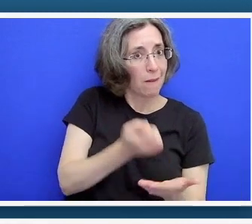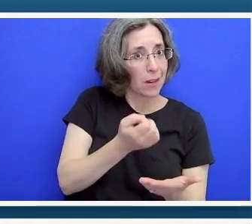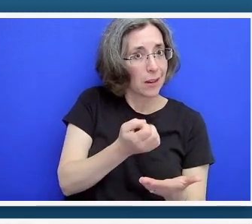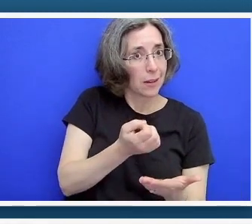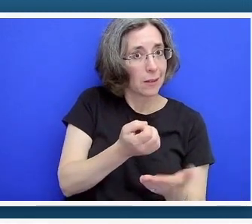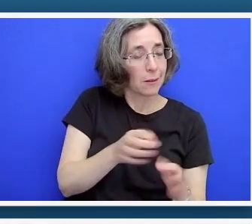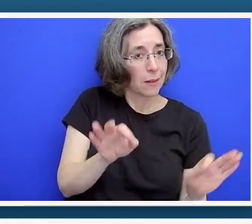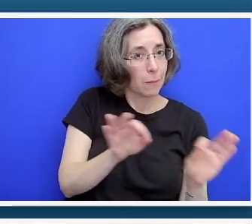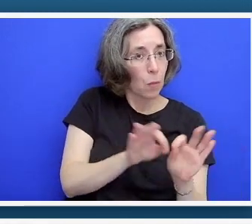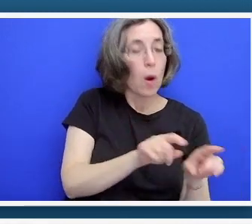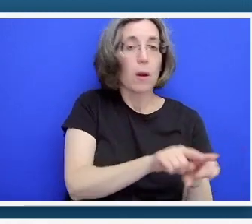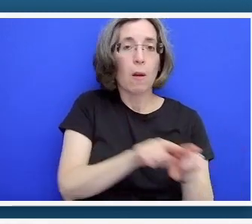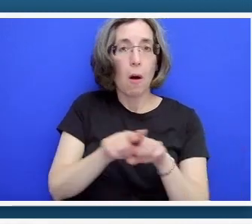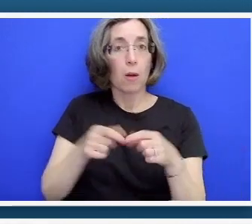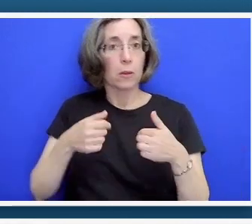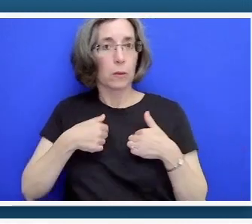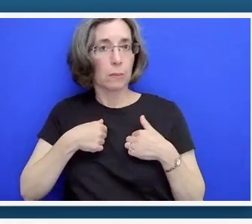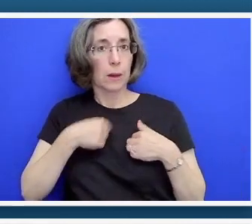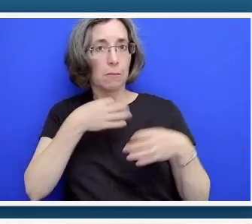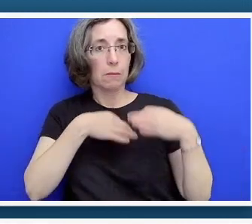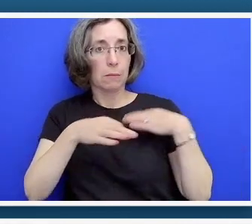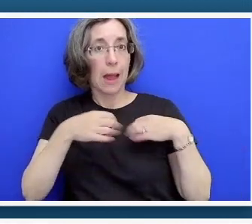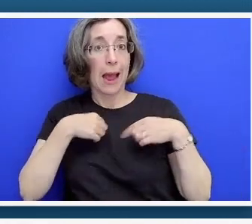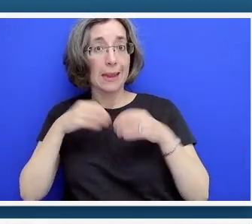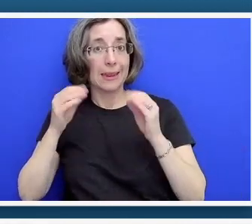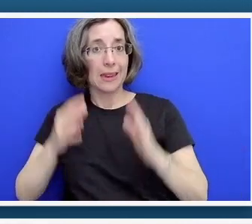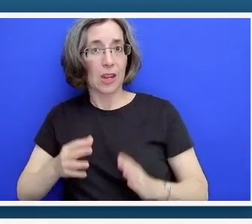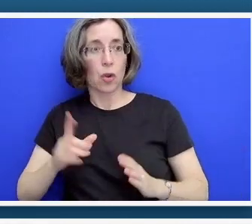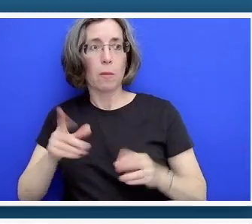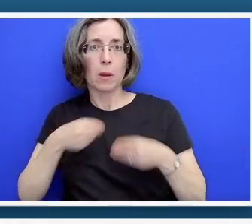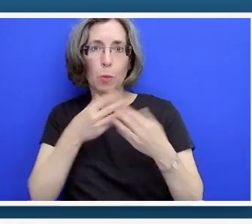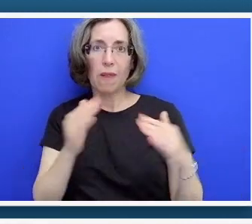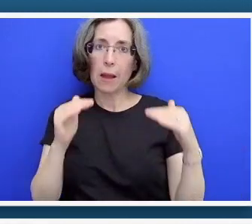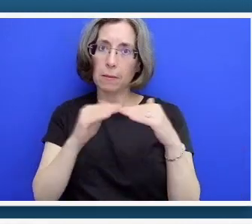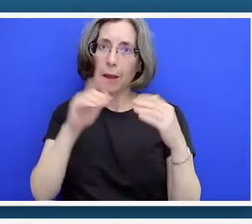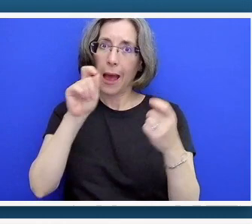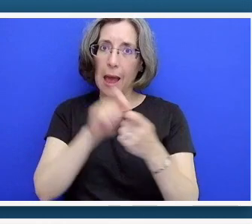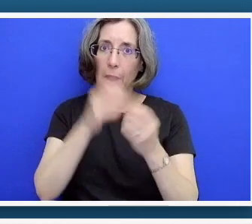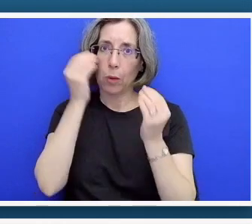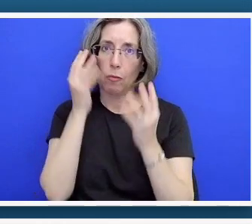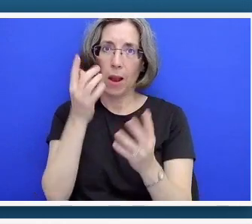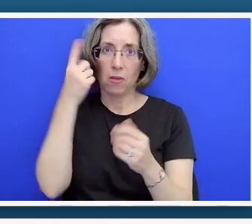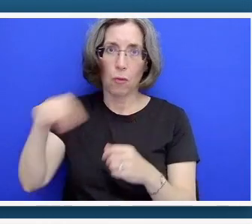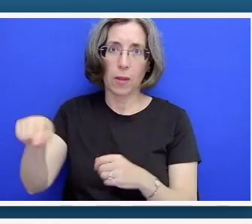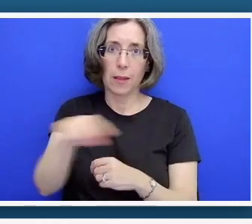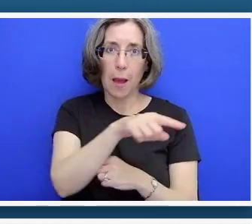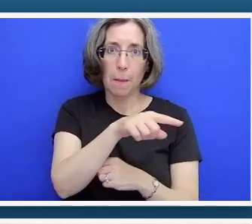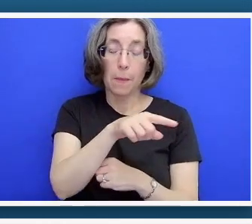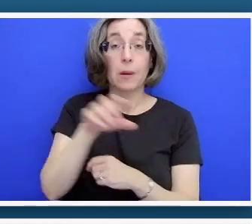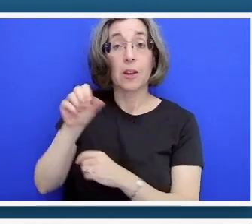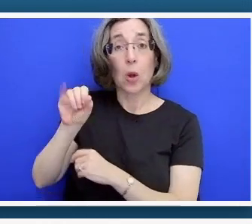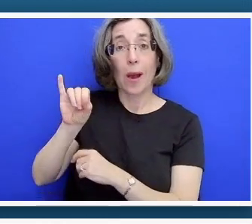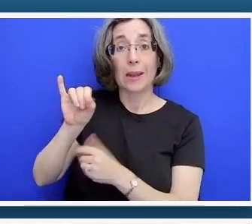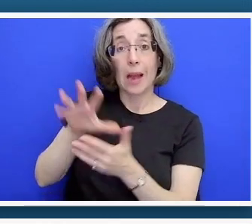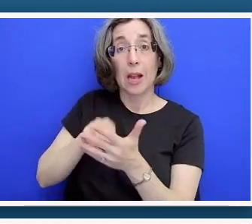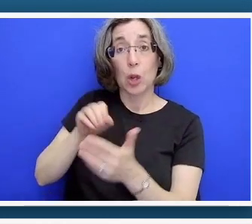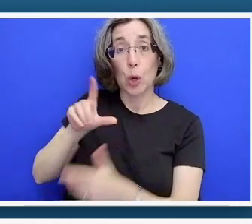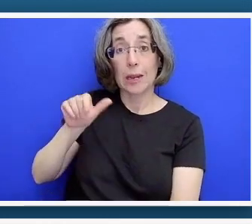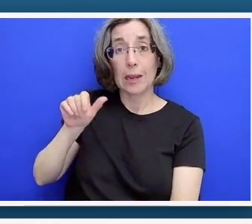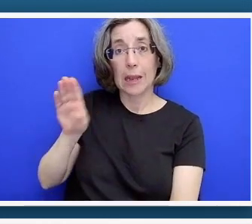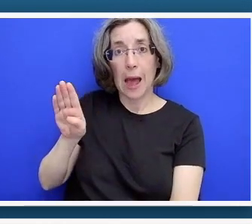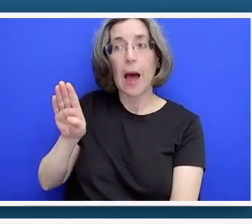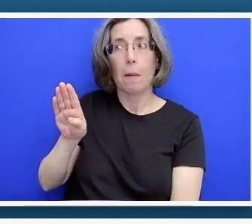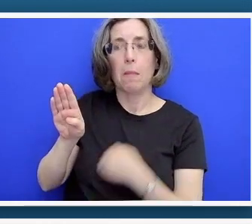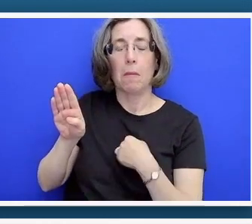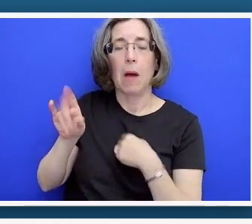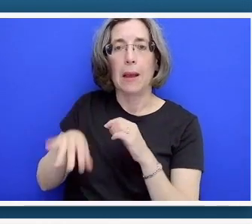fair, accurate information for them to use. And that's where the Smithsonian Learning Lab is giving me that